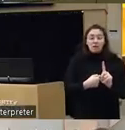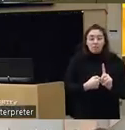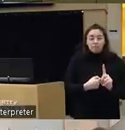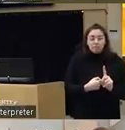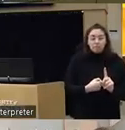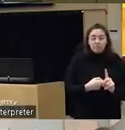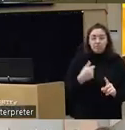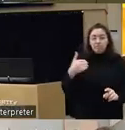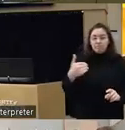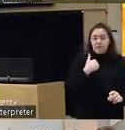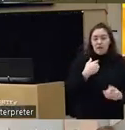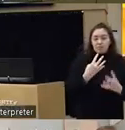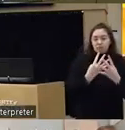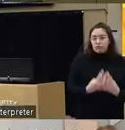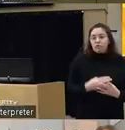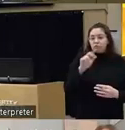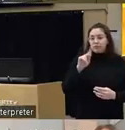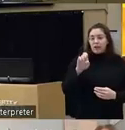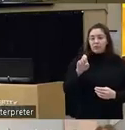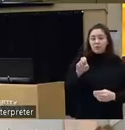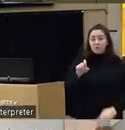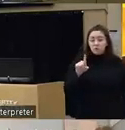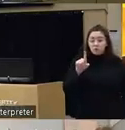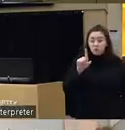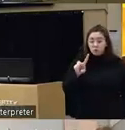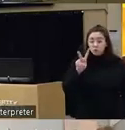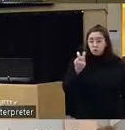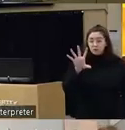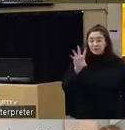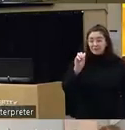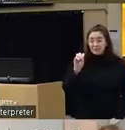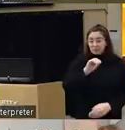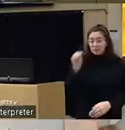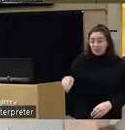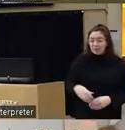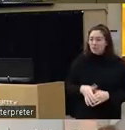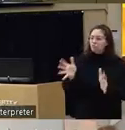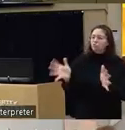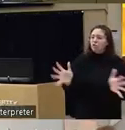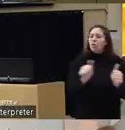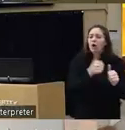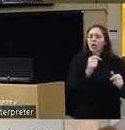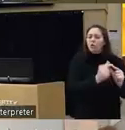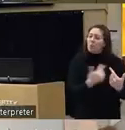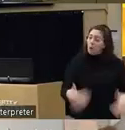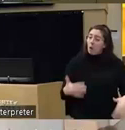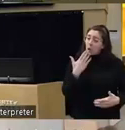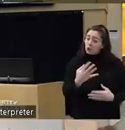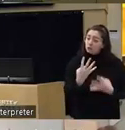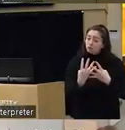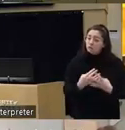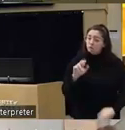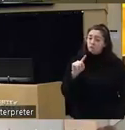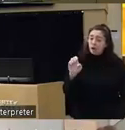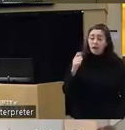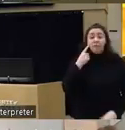and yet the screening rate is at 50%, which, when I've talked about other groups, they've said, oh, that's a pretty good screening rate. But for